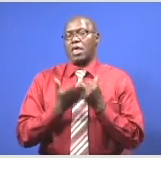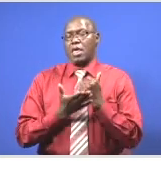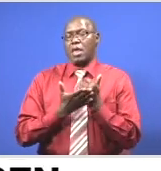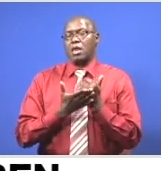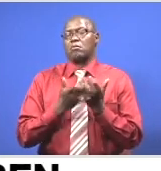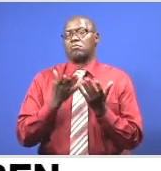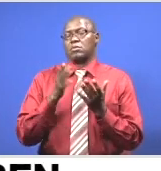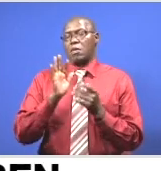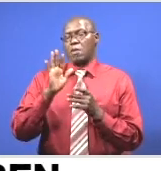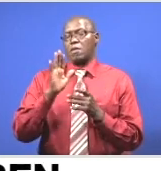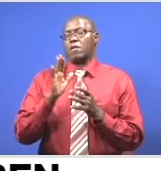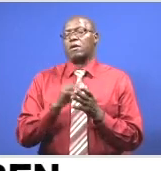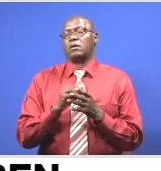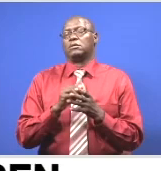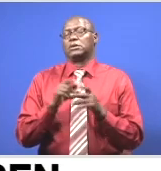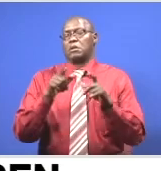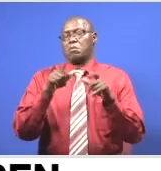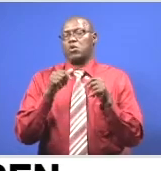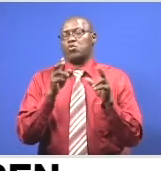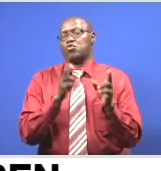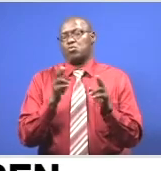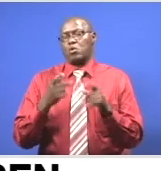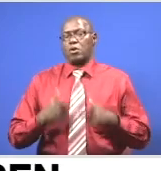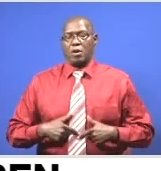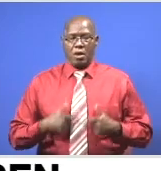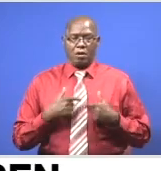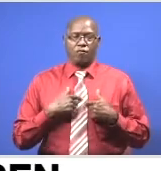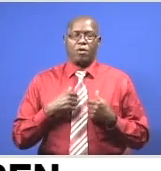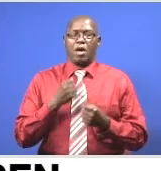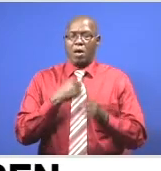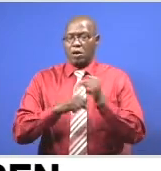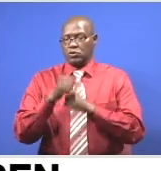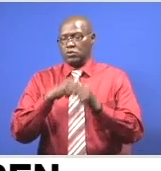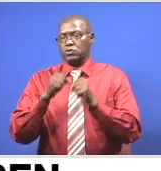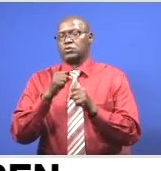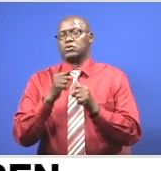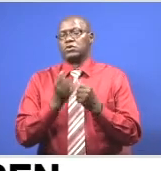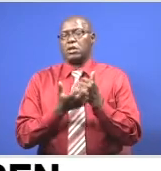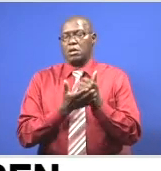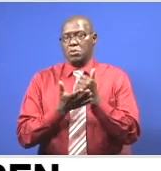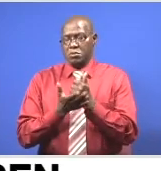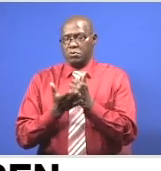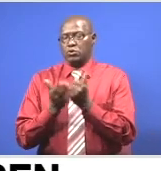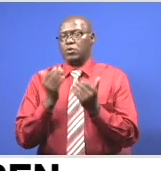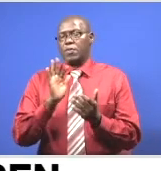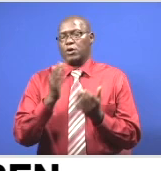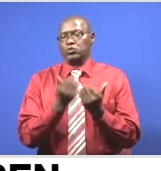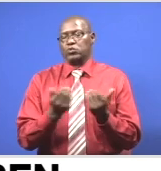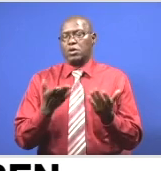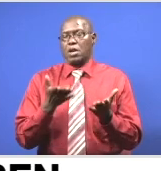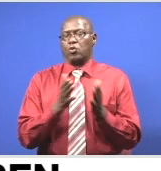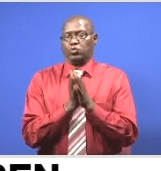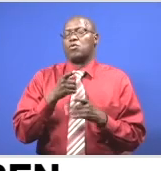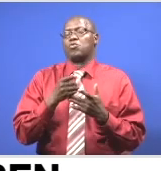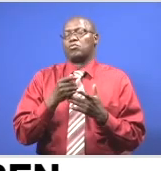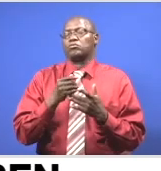normal life as they begin now making milestones in their movement and cognitive senses. Dolly Mwirigimbovi continues with the